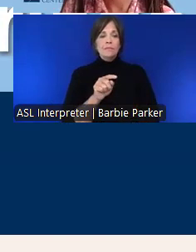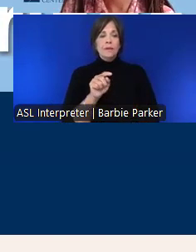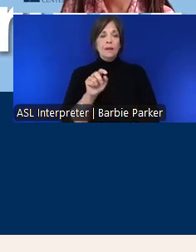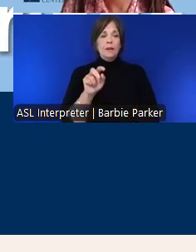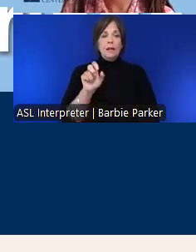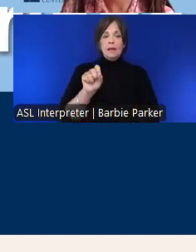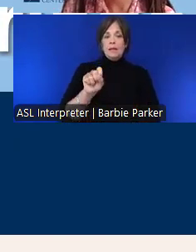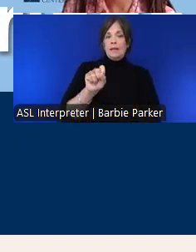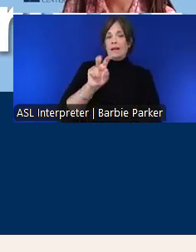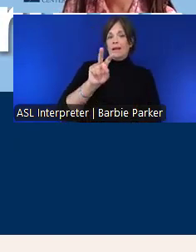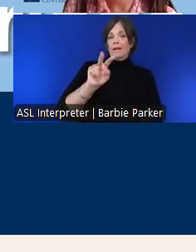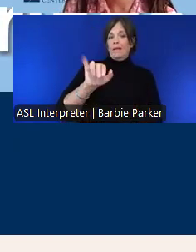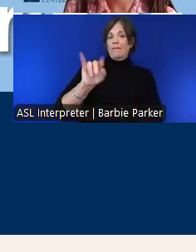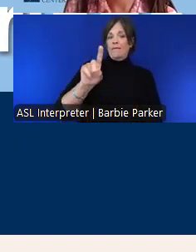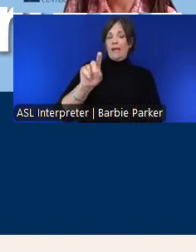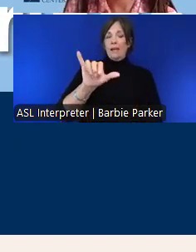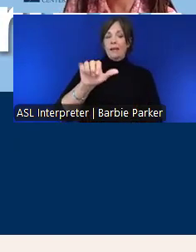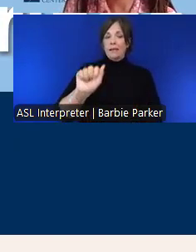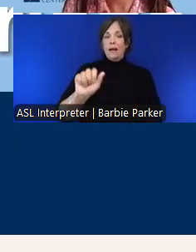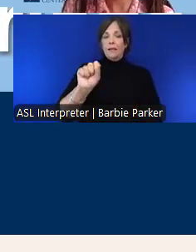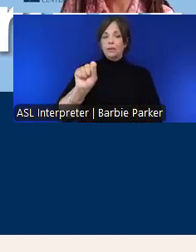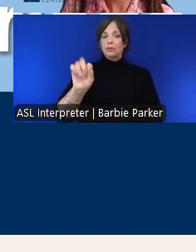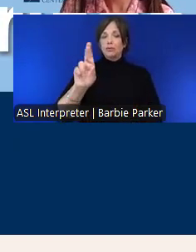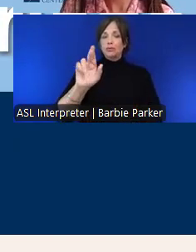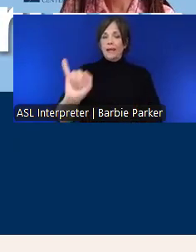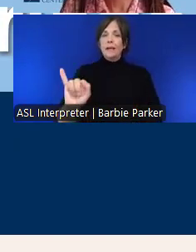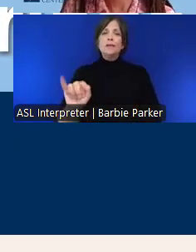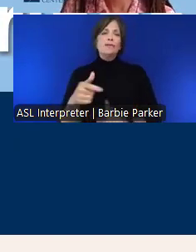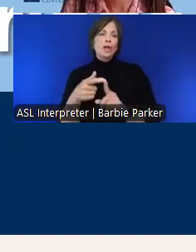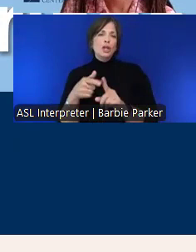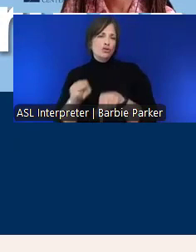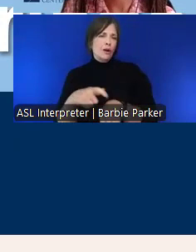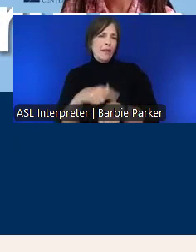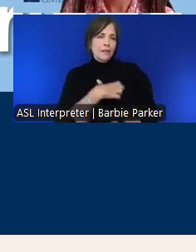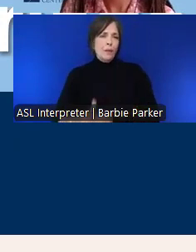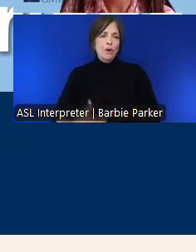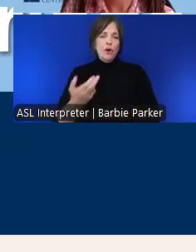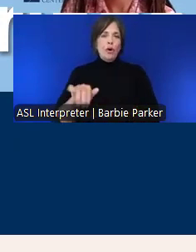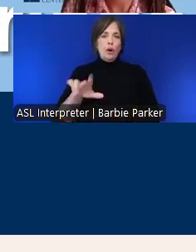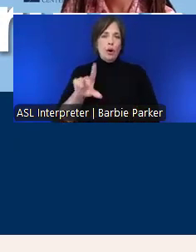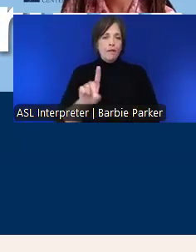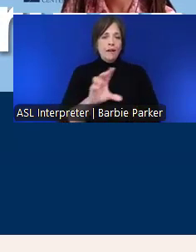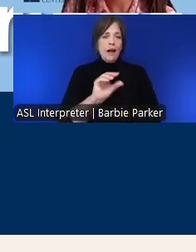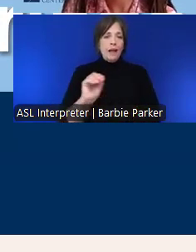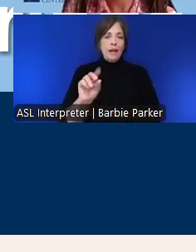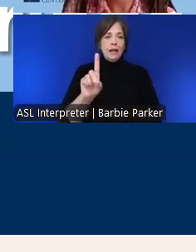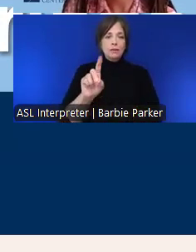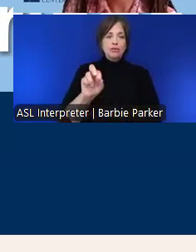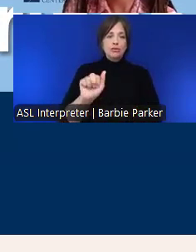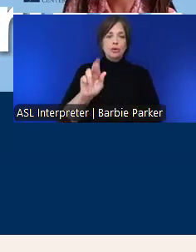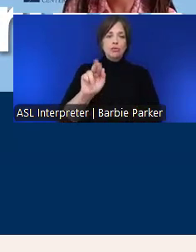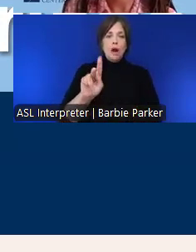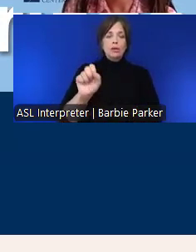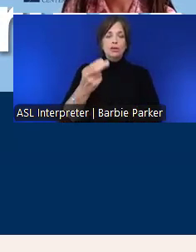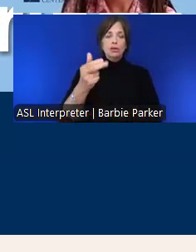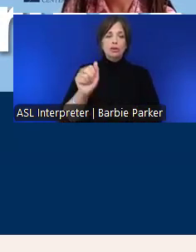at Harvard at the time she created this continuum, and Dairakshan Raja, who worked at the Urban Institute at the